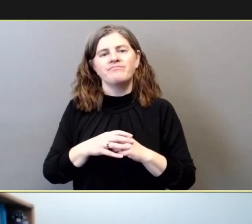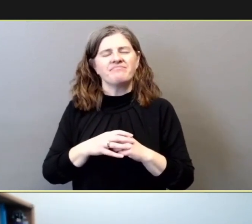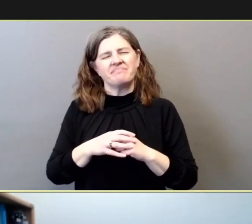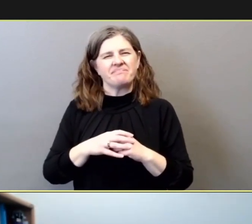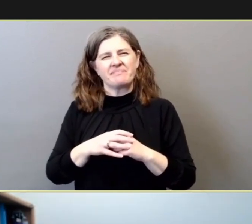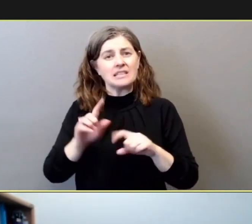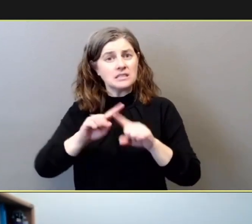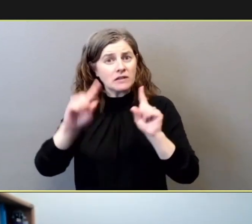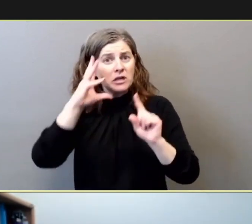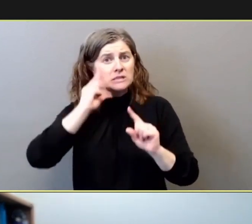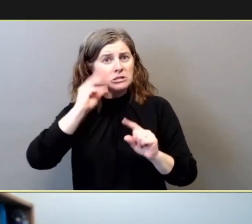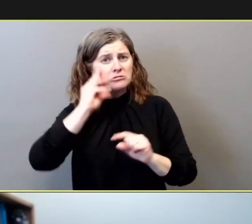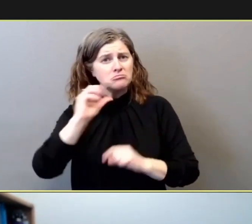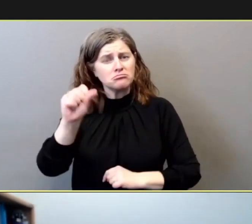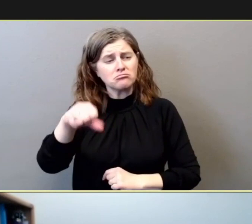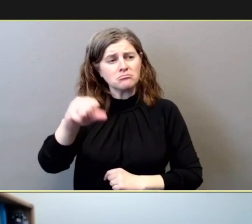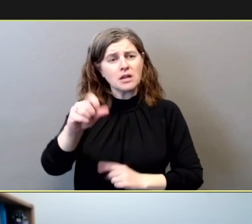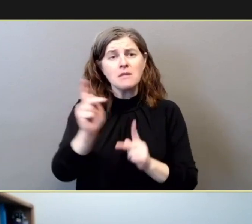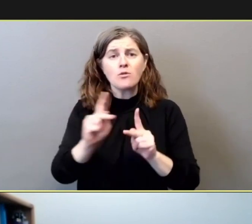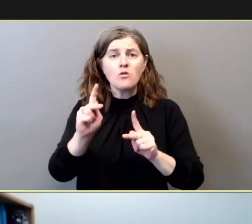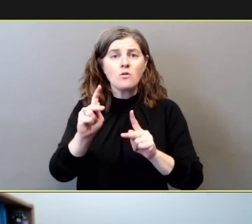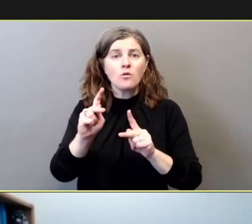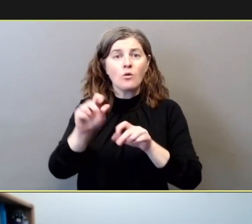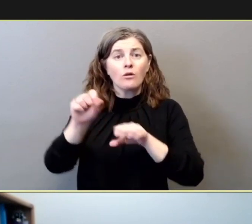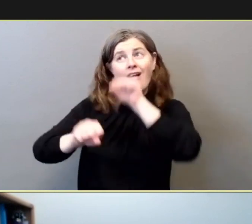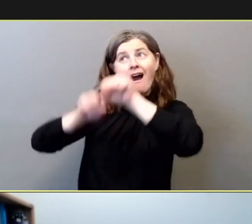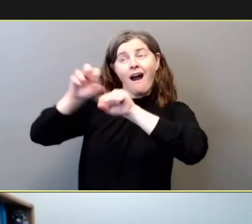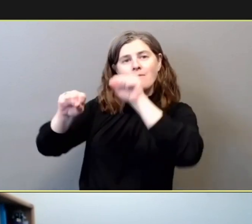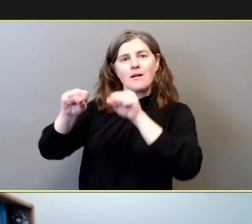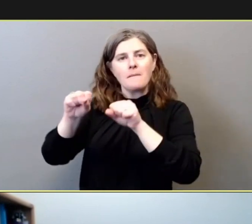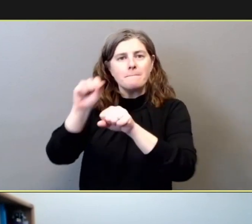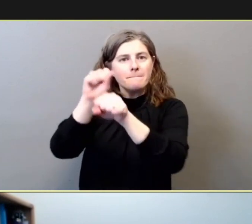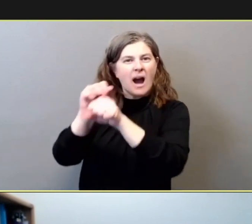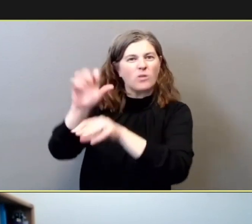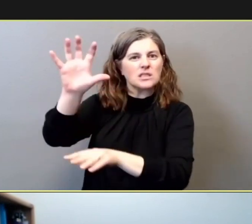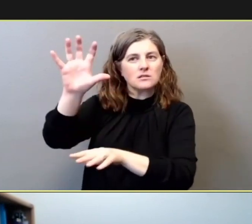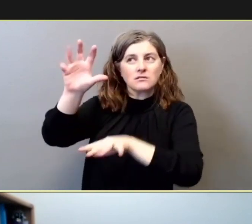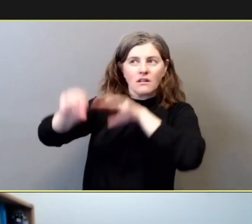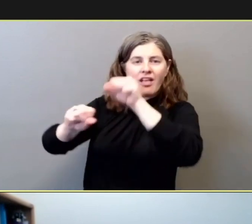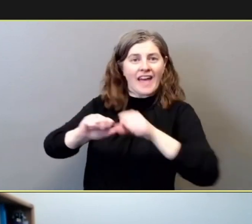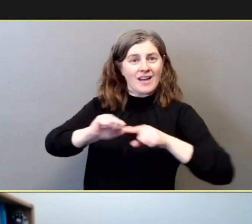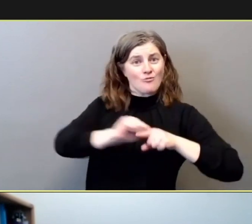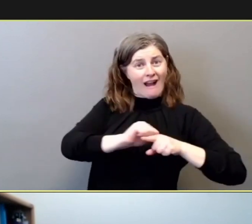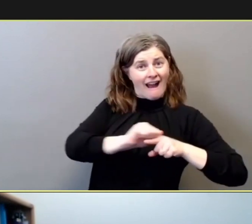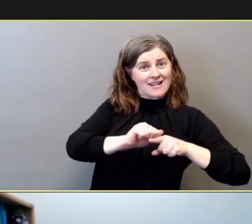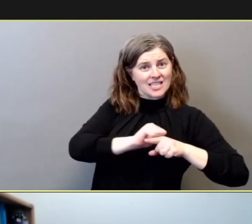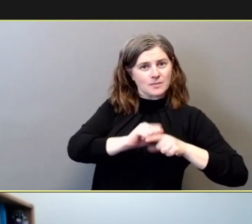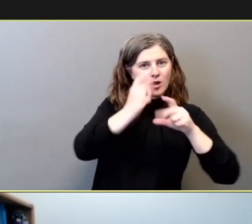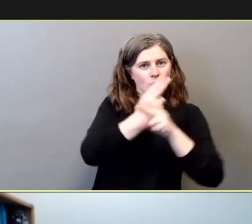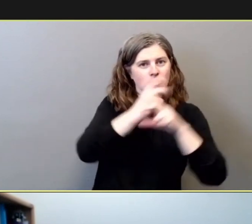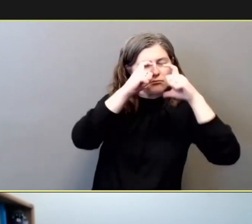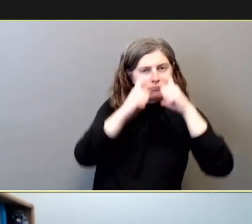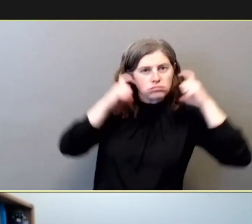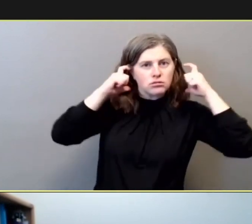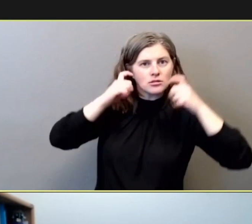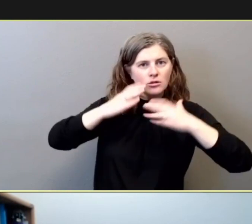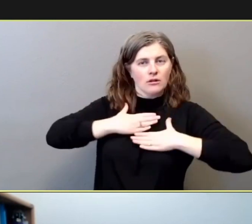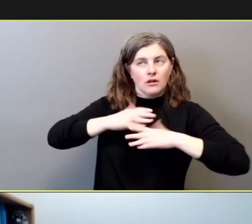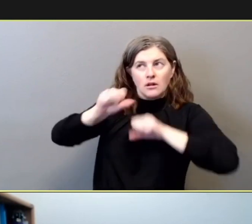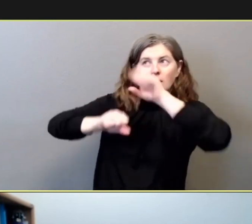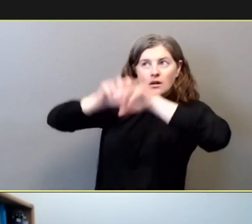different experience. People who climb Mount Everest train by exercising with masks on. But